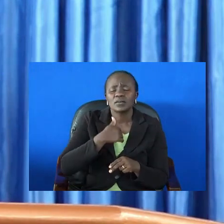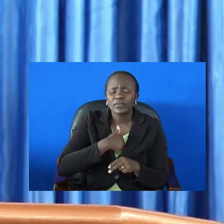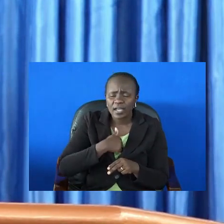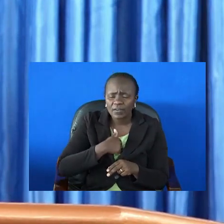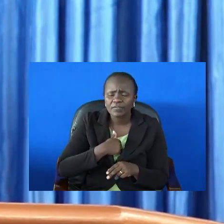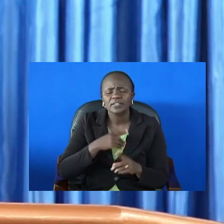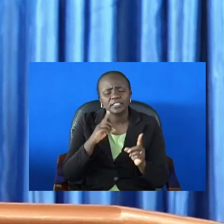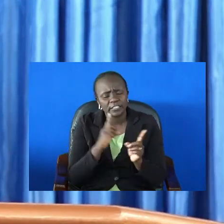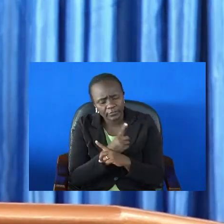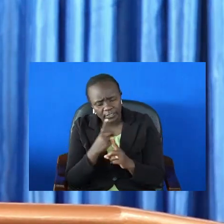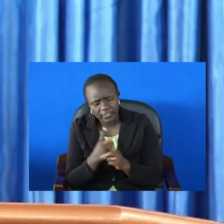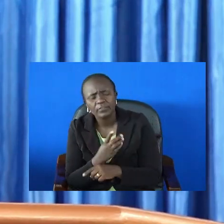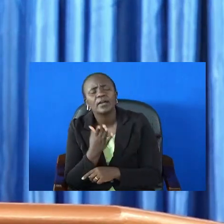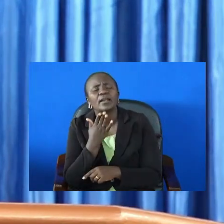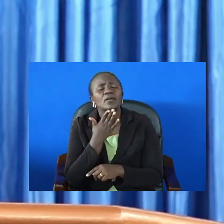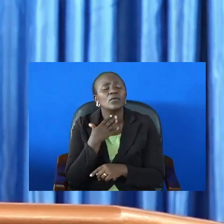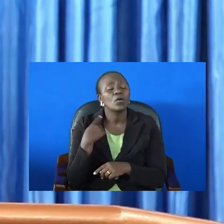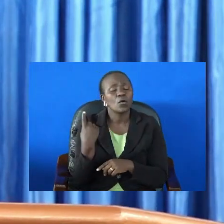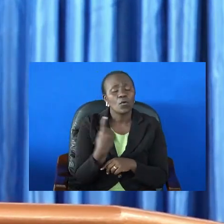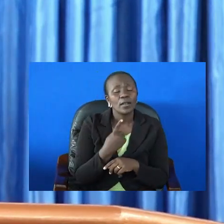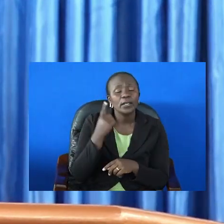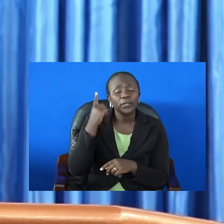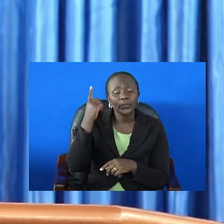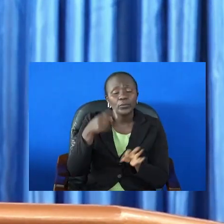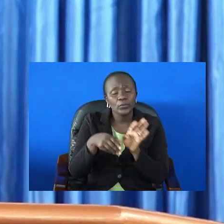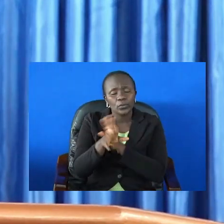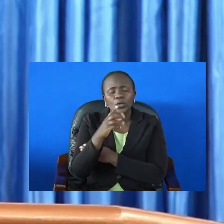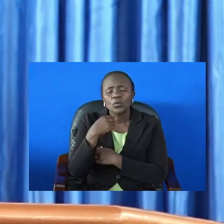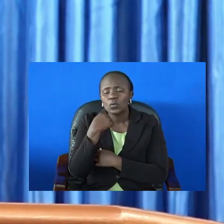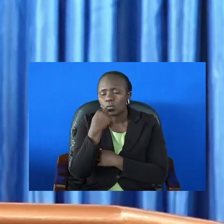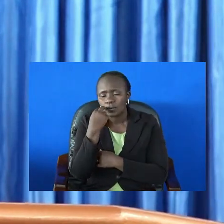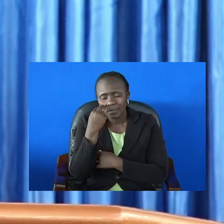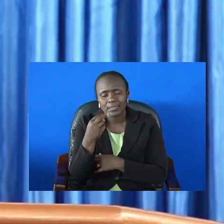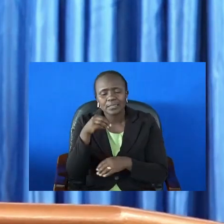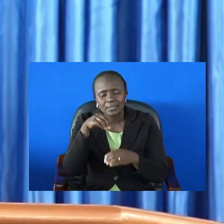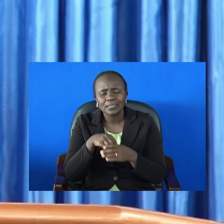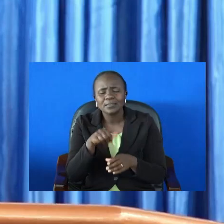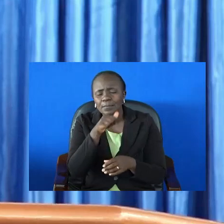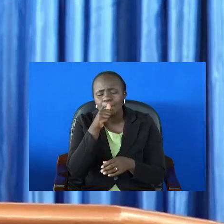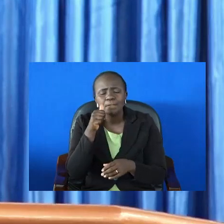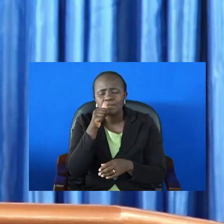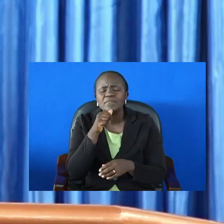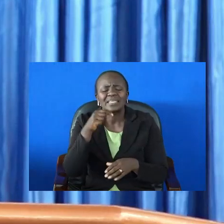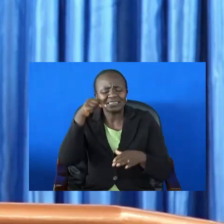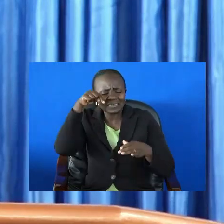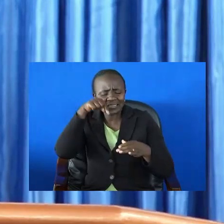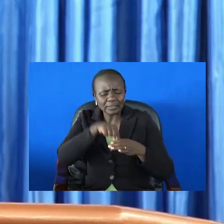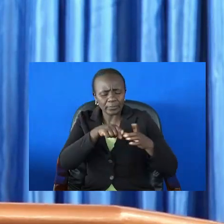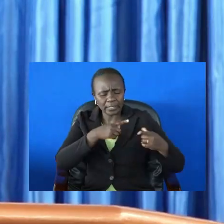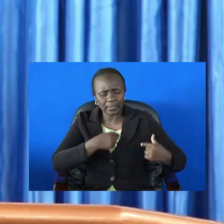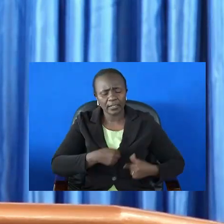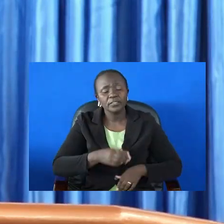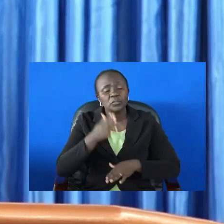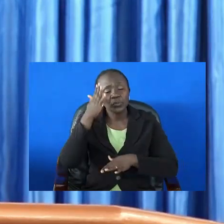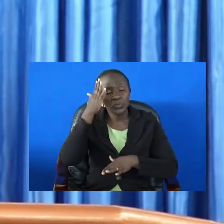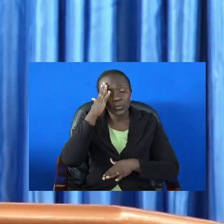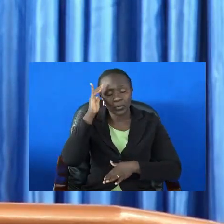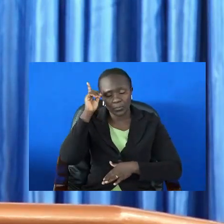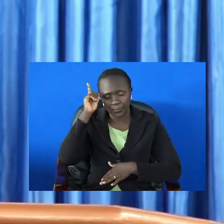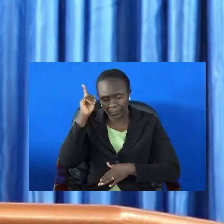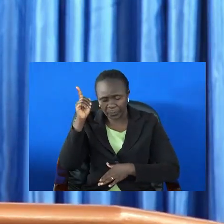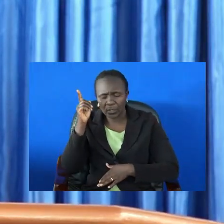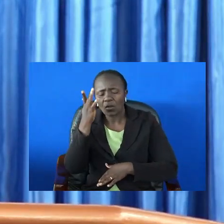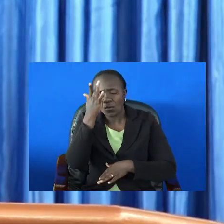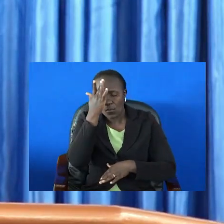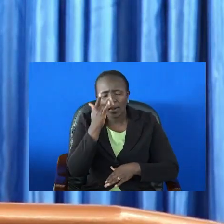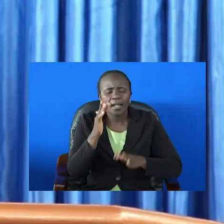we have our various needs. It's only you, God, who sees in secret, who knows what is deep within our hearts, O God. And that is